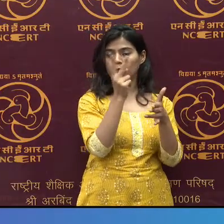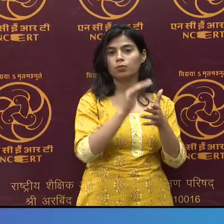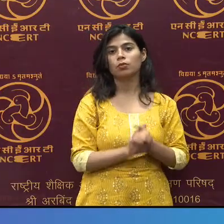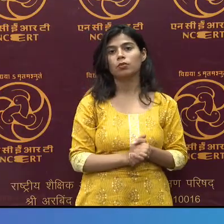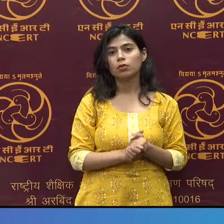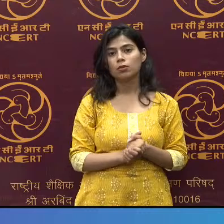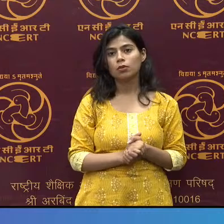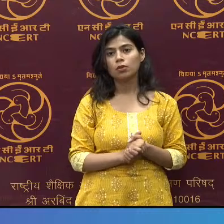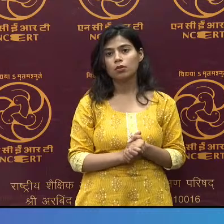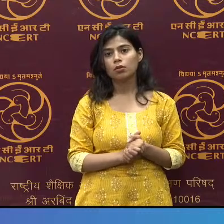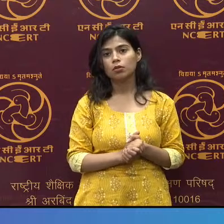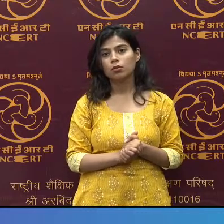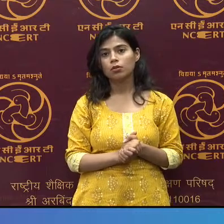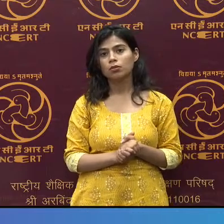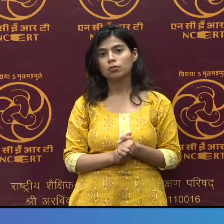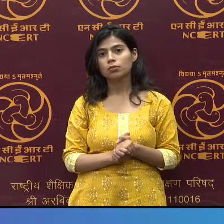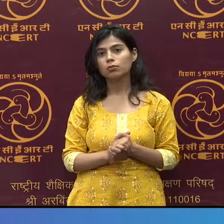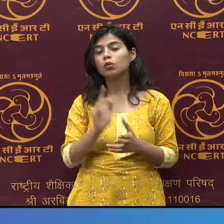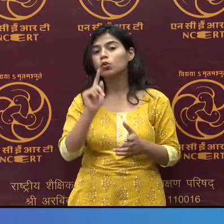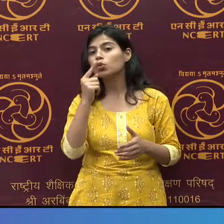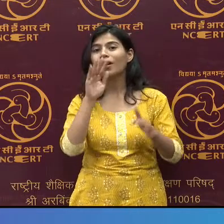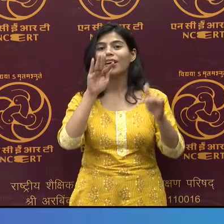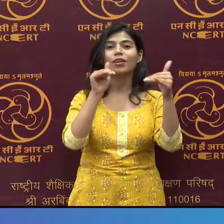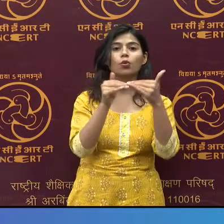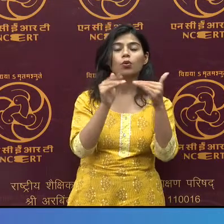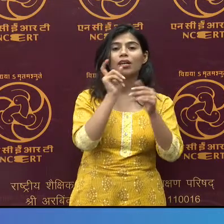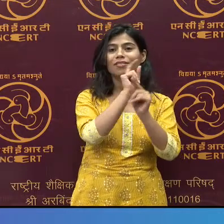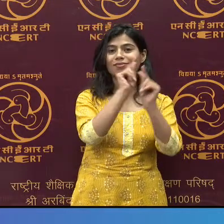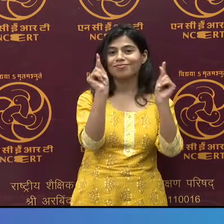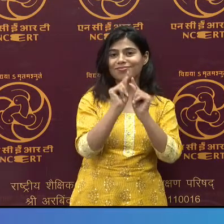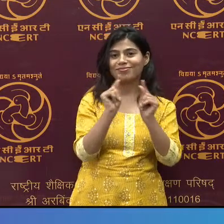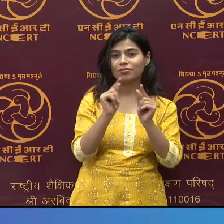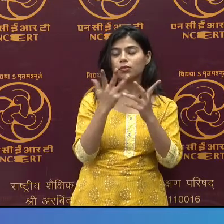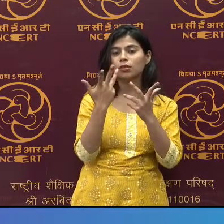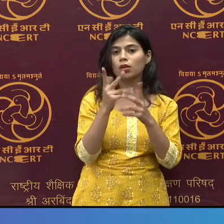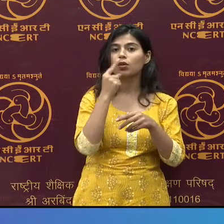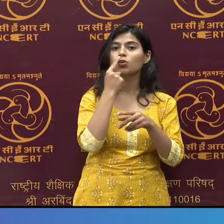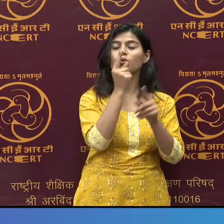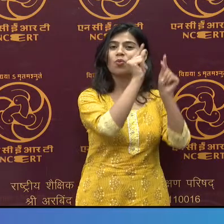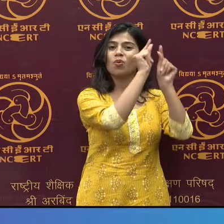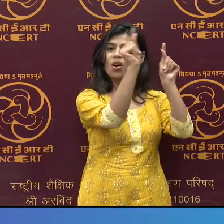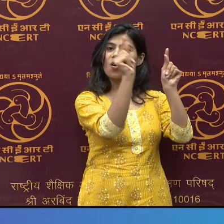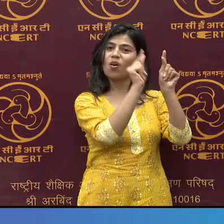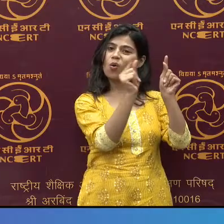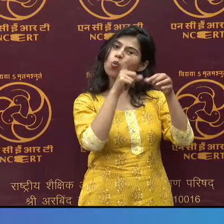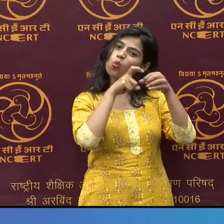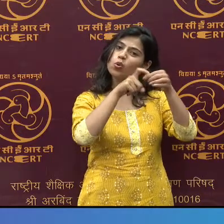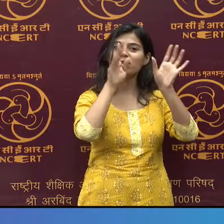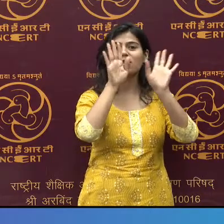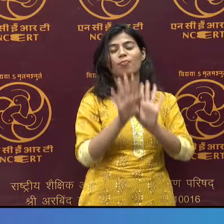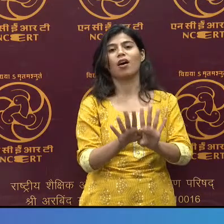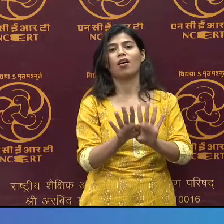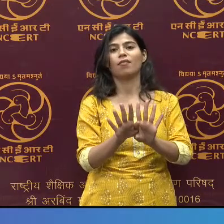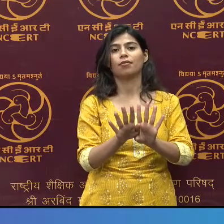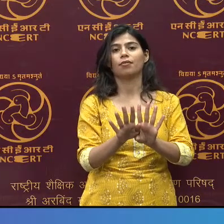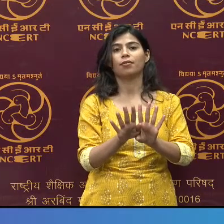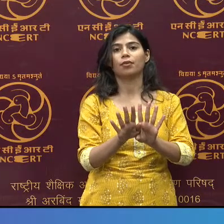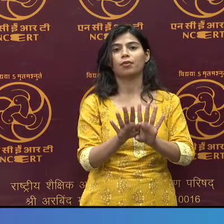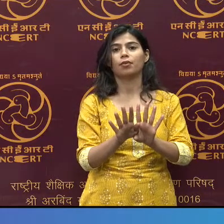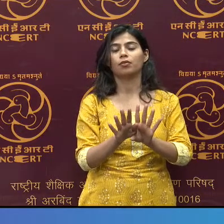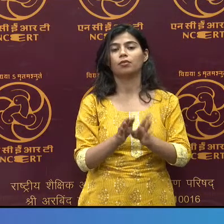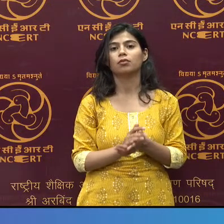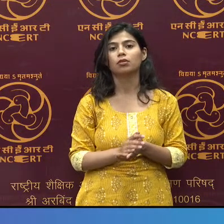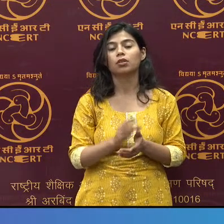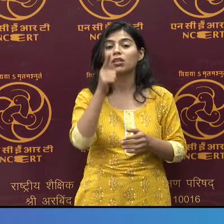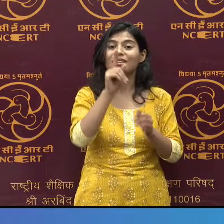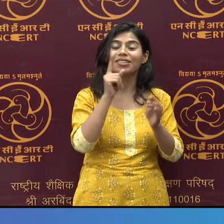What could be the introductory lines? See, it's already given in the question. There is a rise in